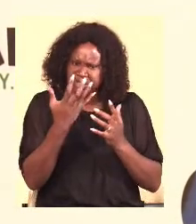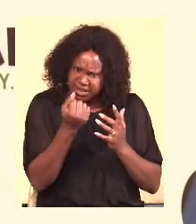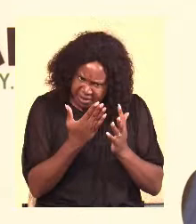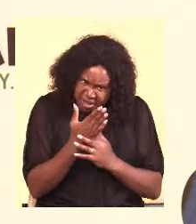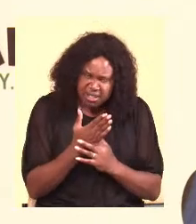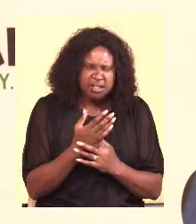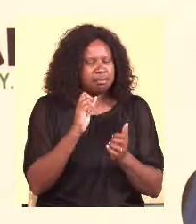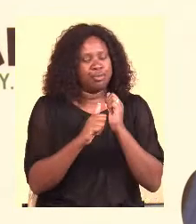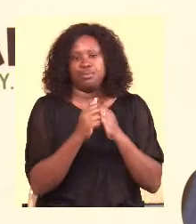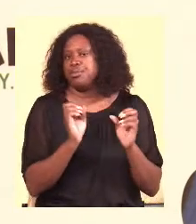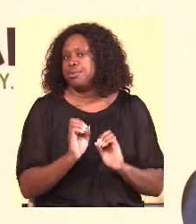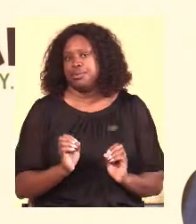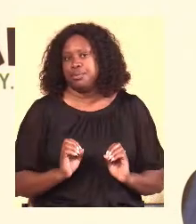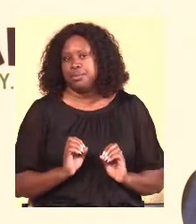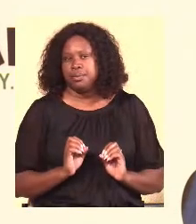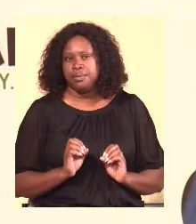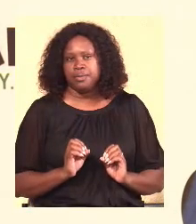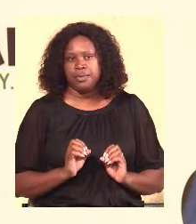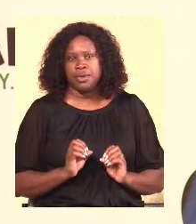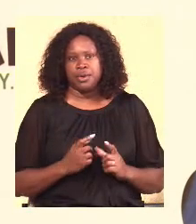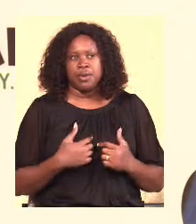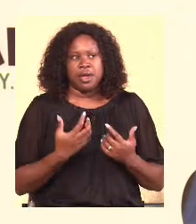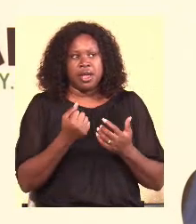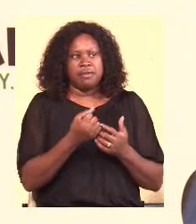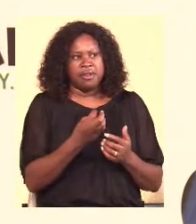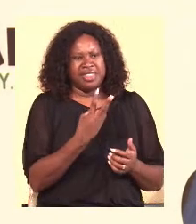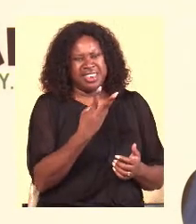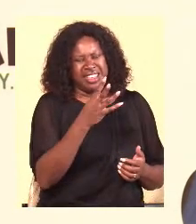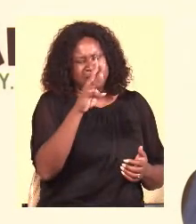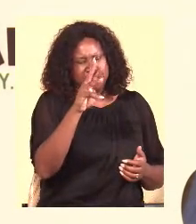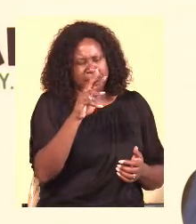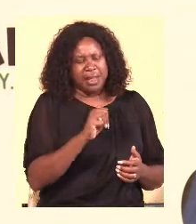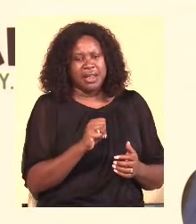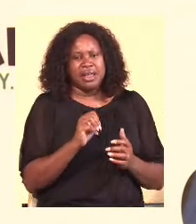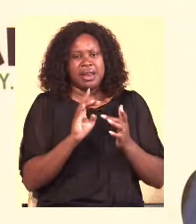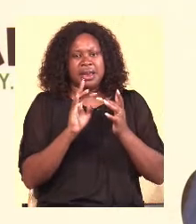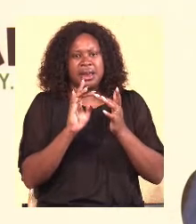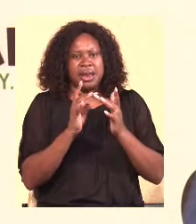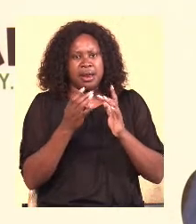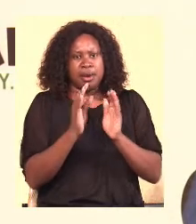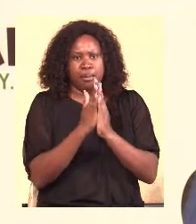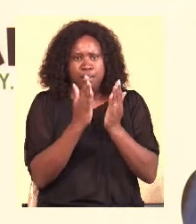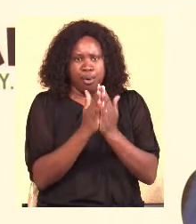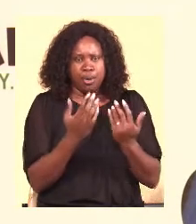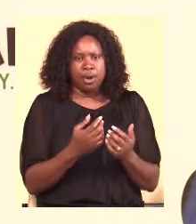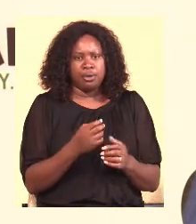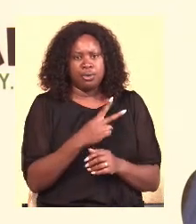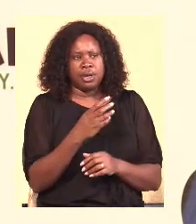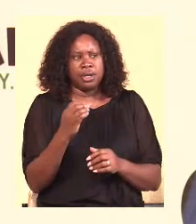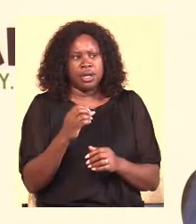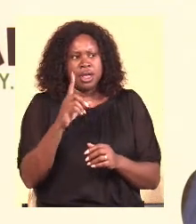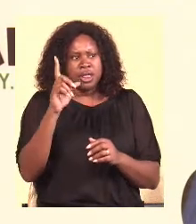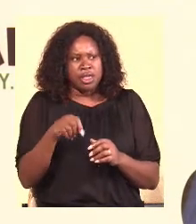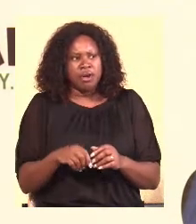problem. We have a subscription over 3 million e-books and more than 20,000 journal